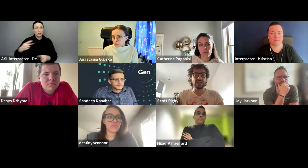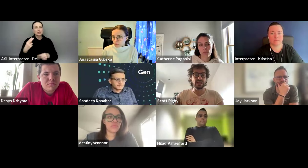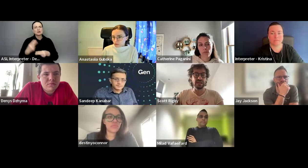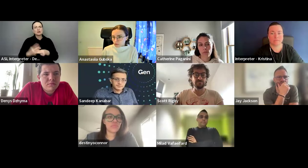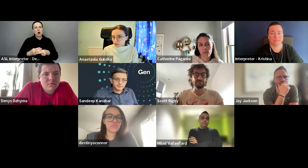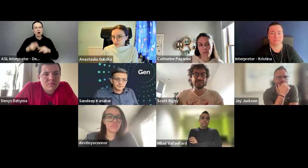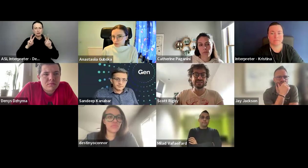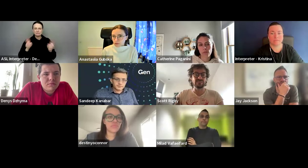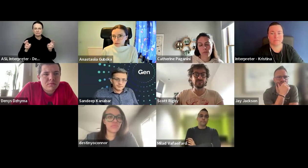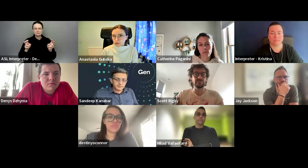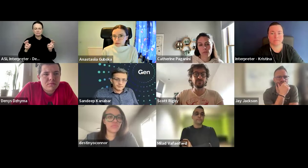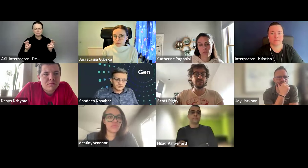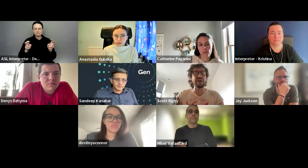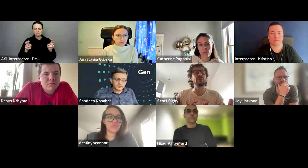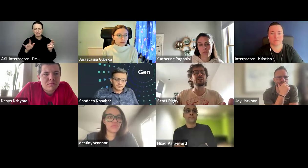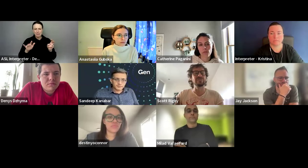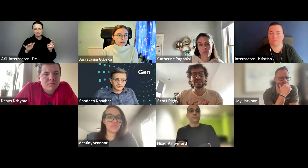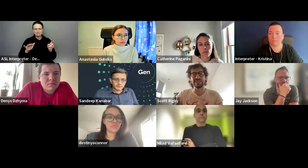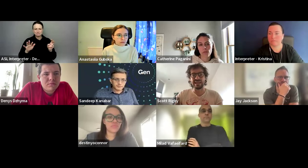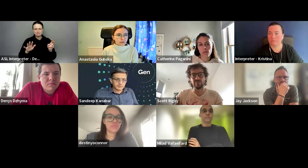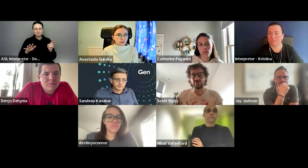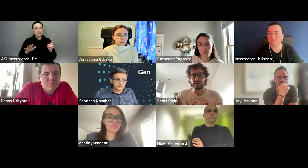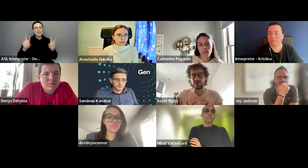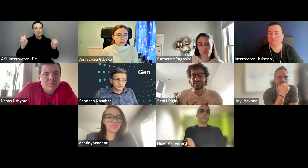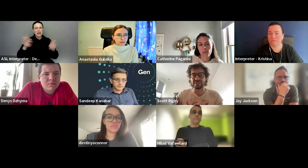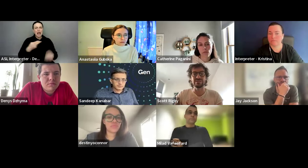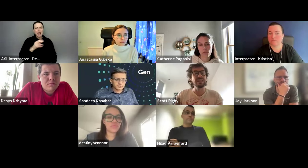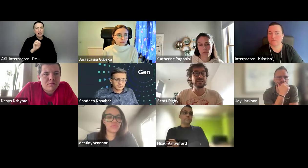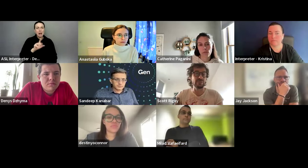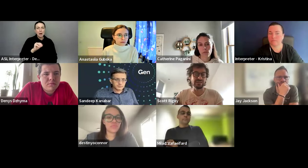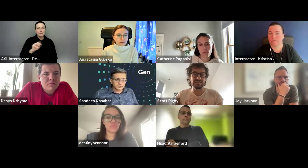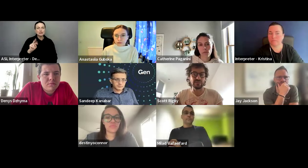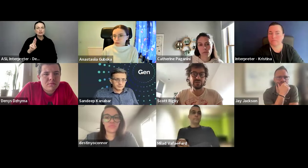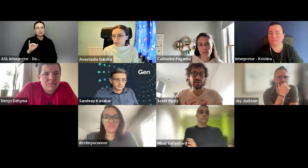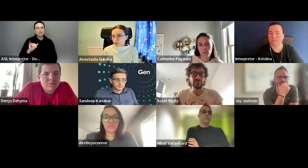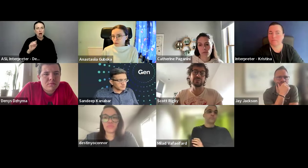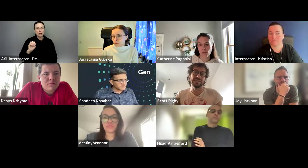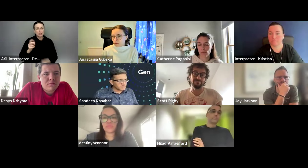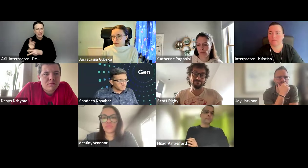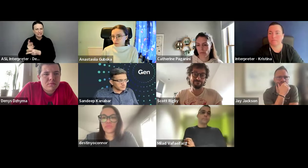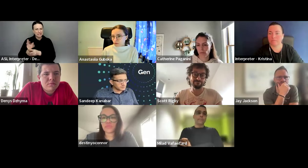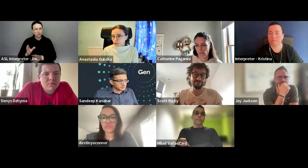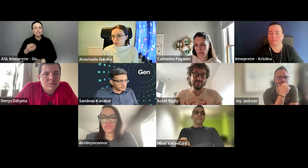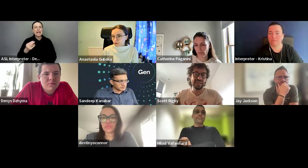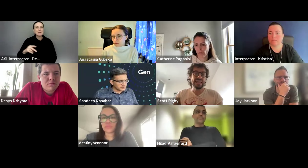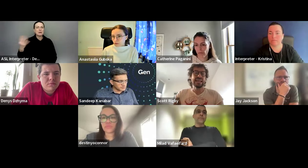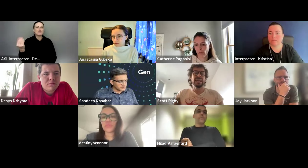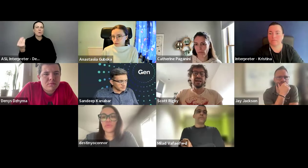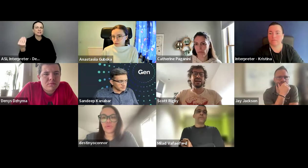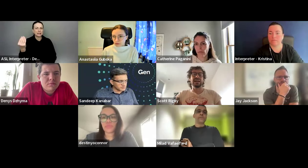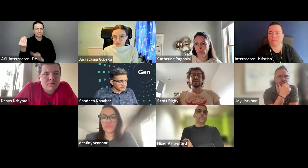called that's about the title is Helm Triage Maintainers, and here it is, it's HIP 14.